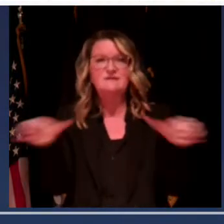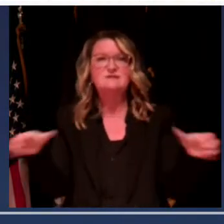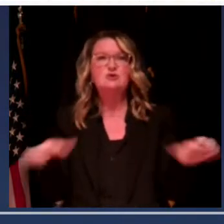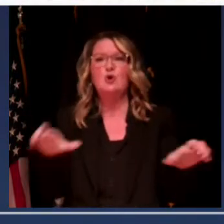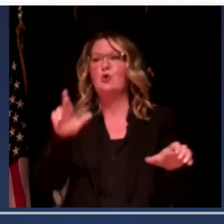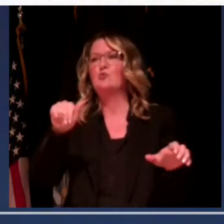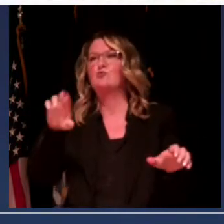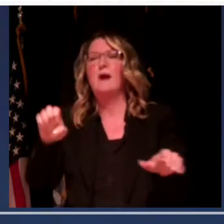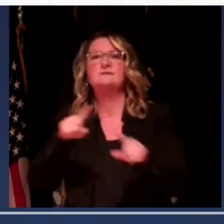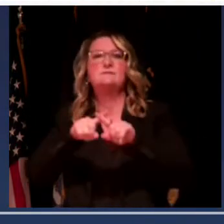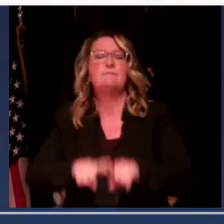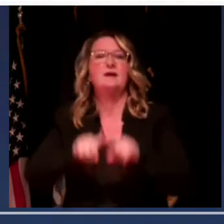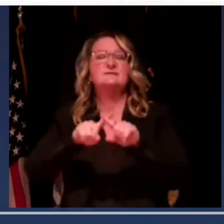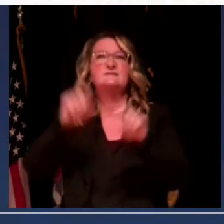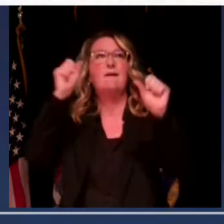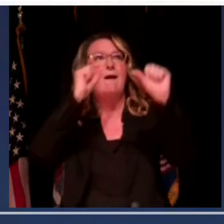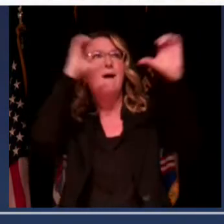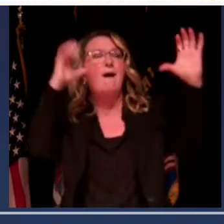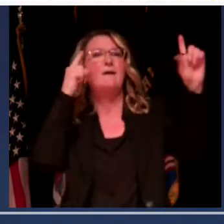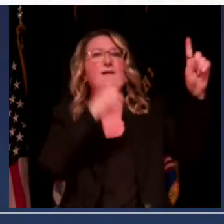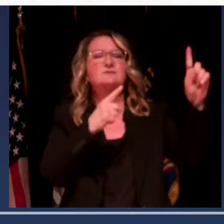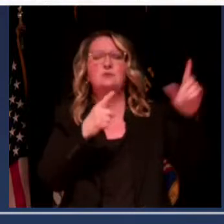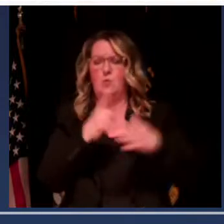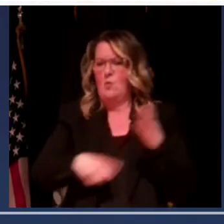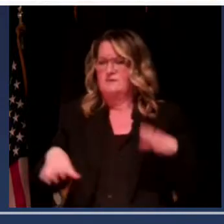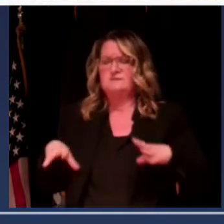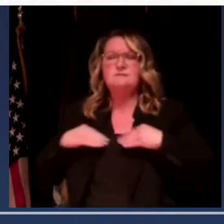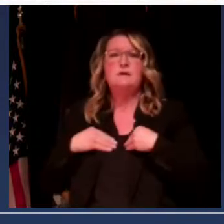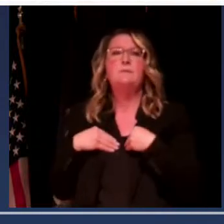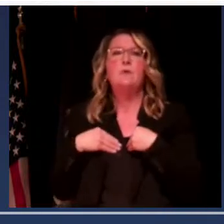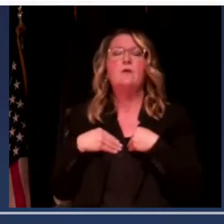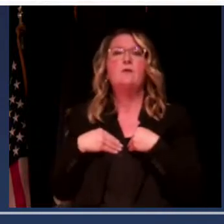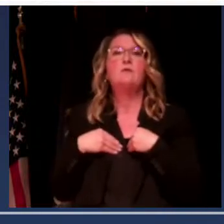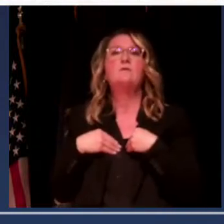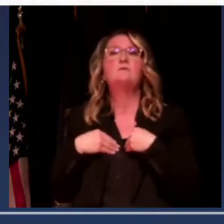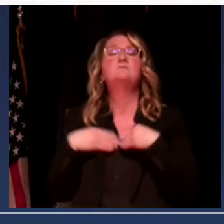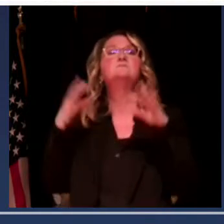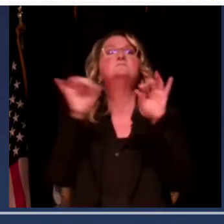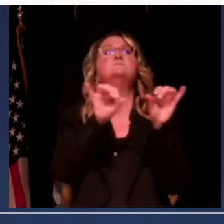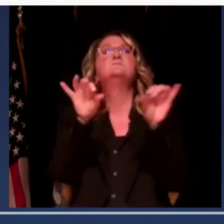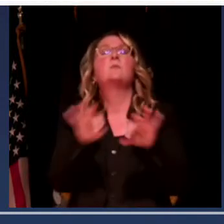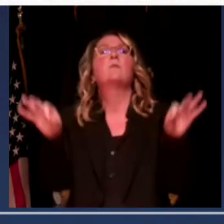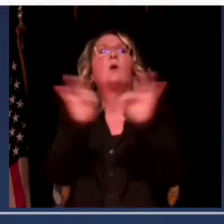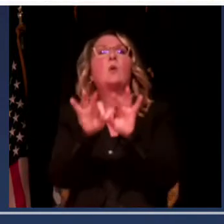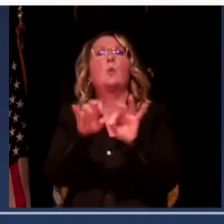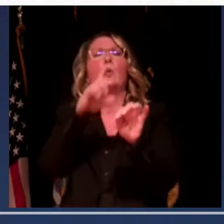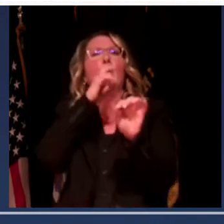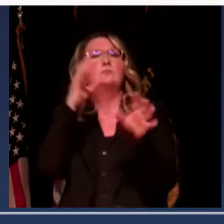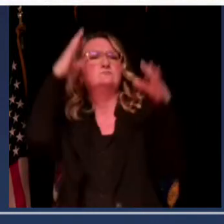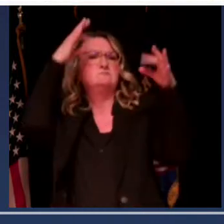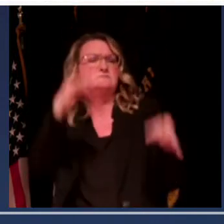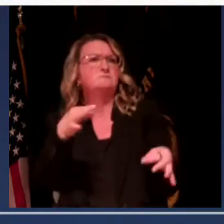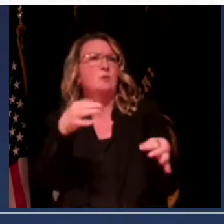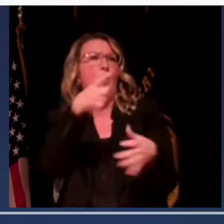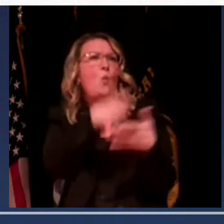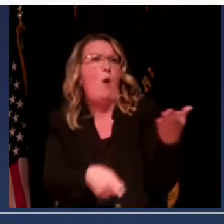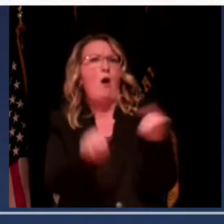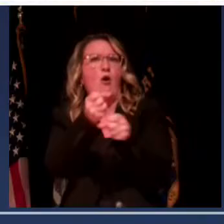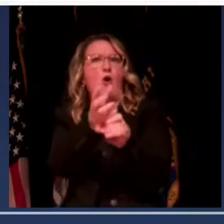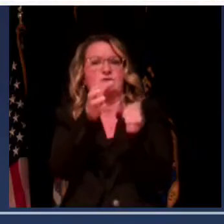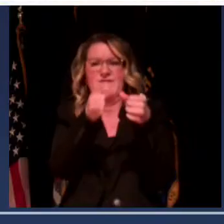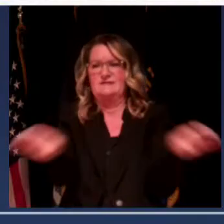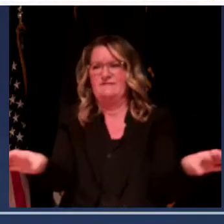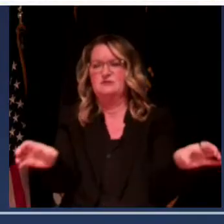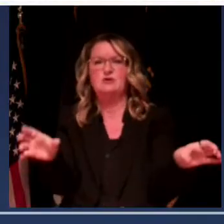race-based ideology, what is acceptable? Just as important, who gets to determine what is divisive and